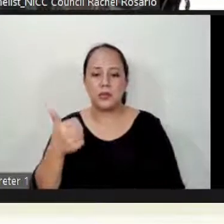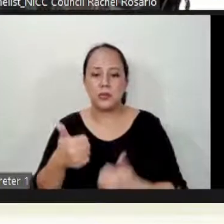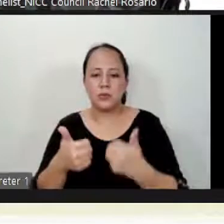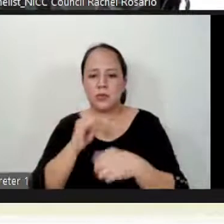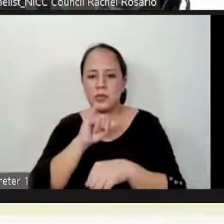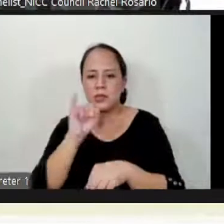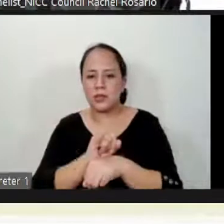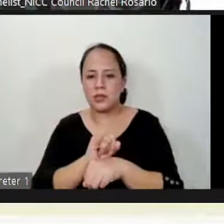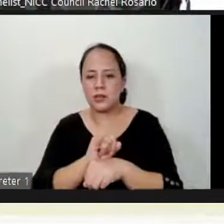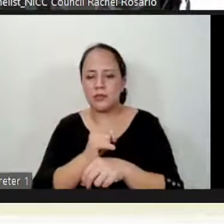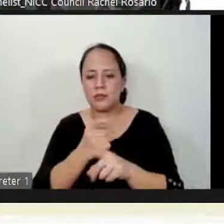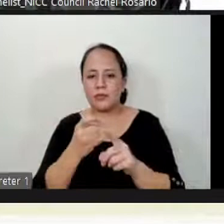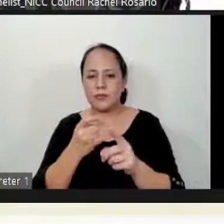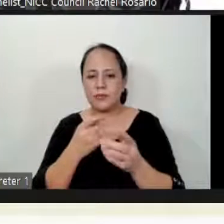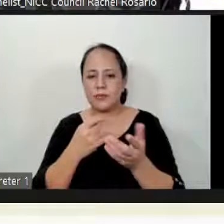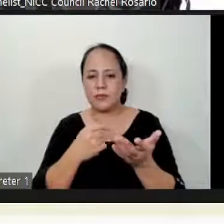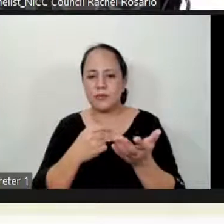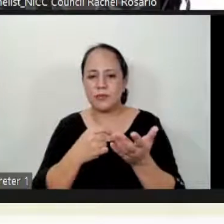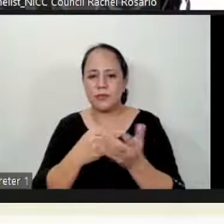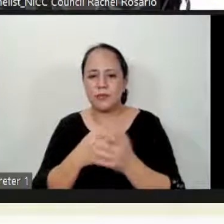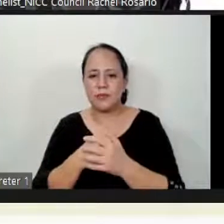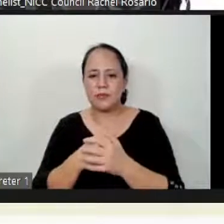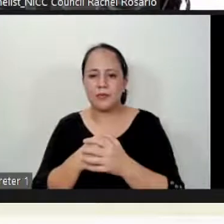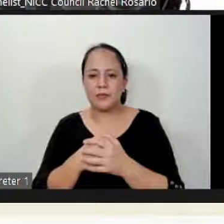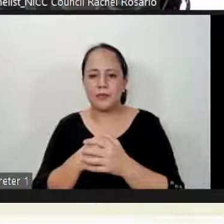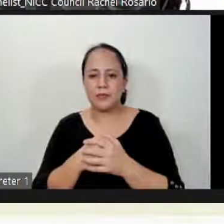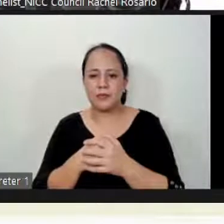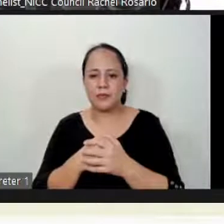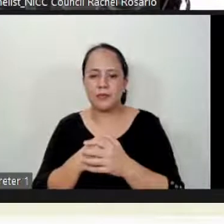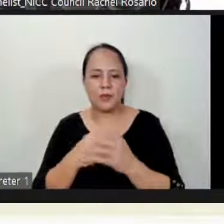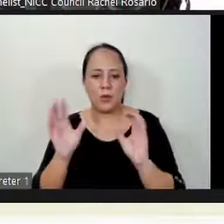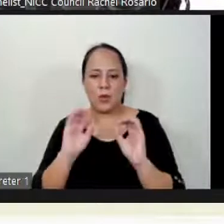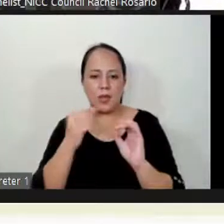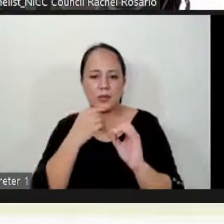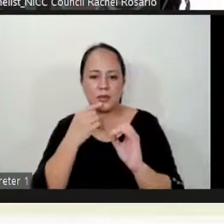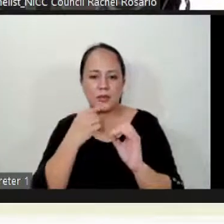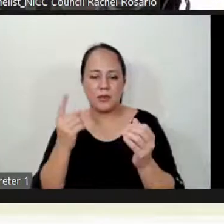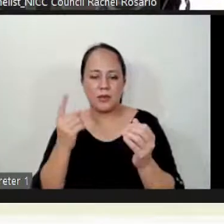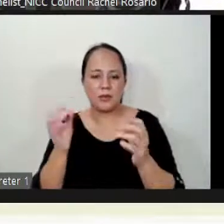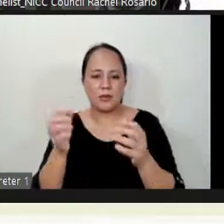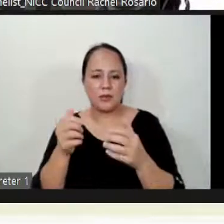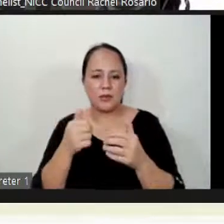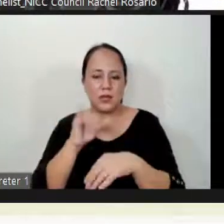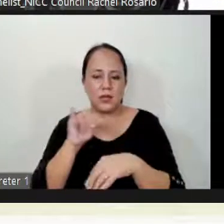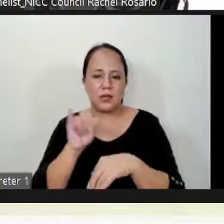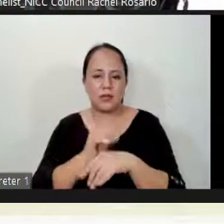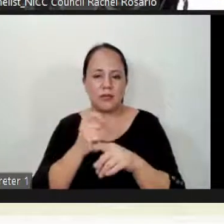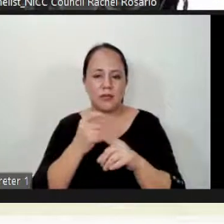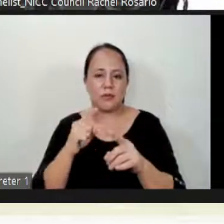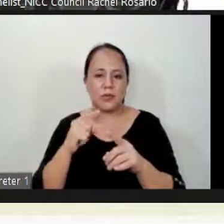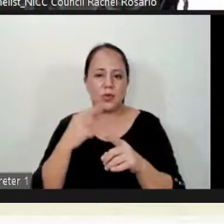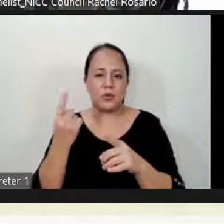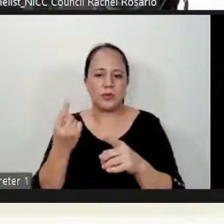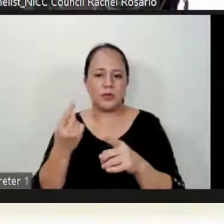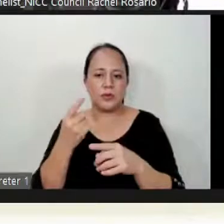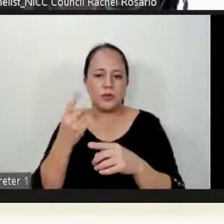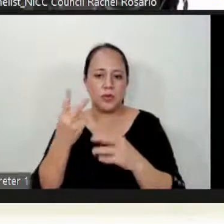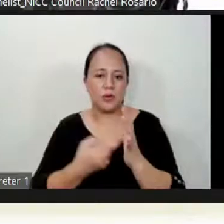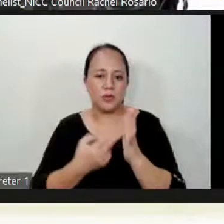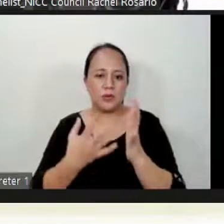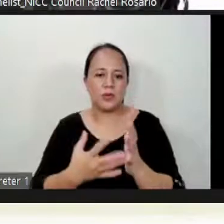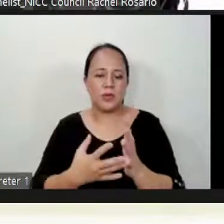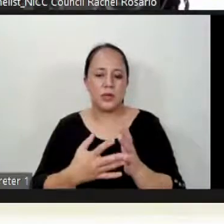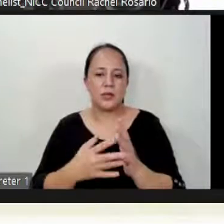island are you referring to? She did not say which island she was from, but she was saying in behalf of all